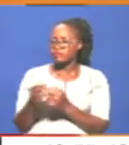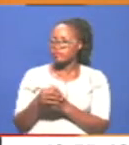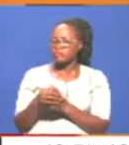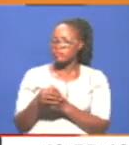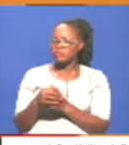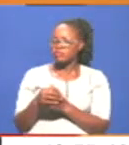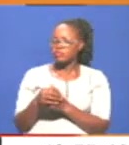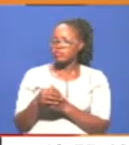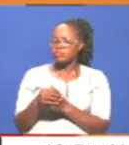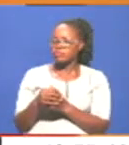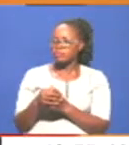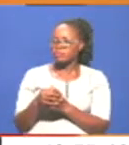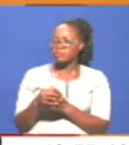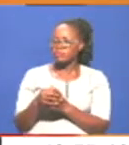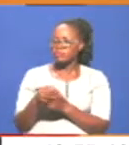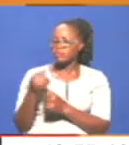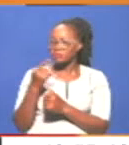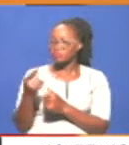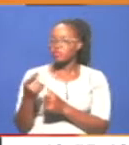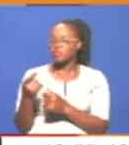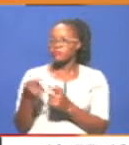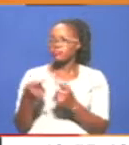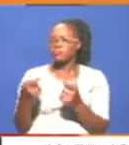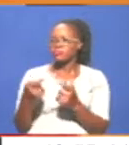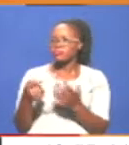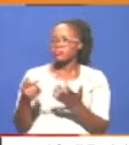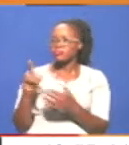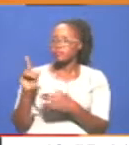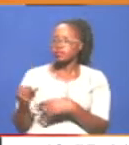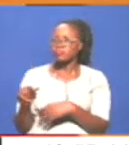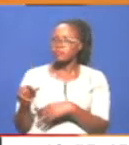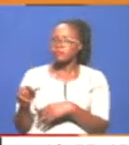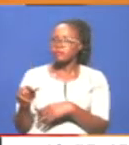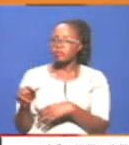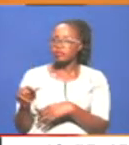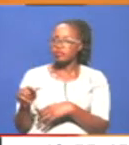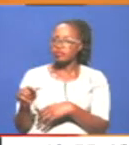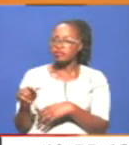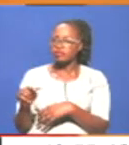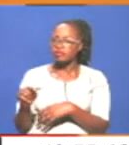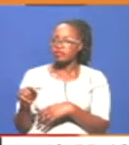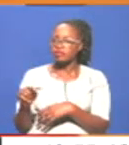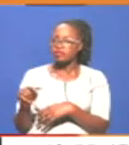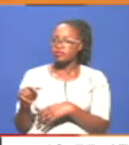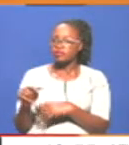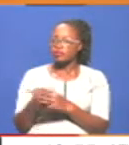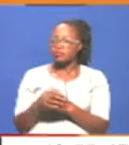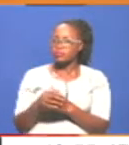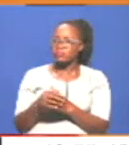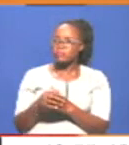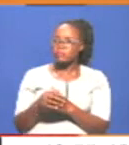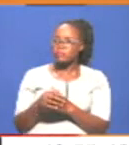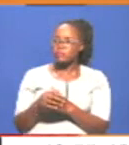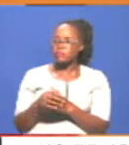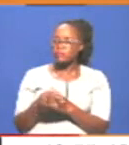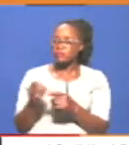There are two aspects. There's the ordering of the equipment. Most of it is the cheapest equipment will be from China, obviously. You get it molded. But